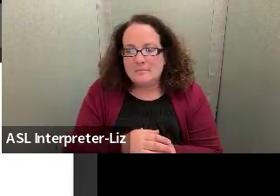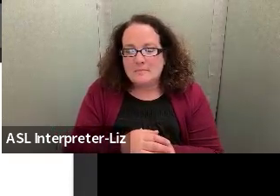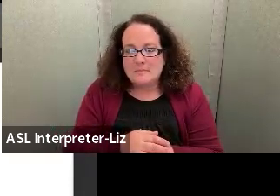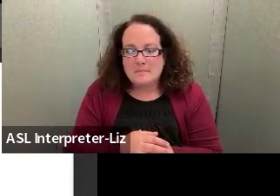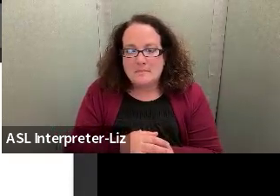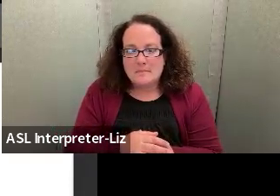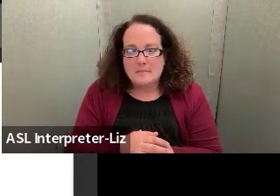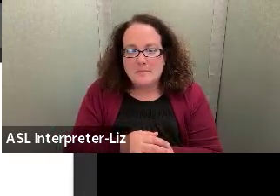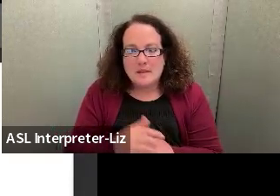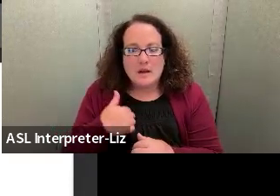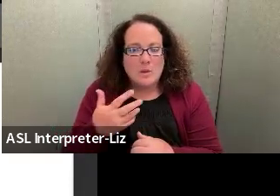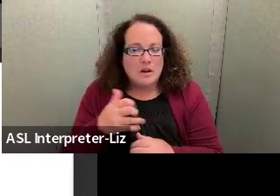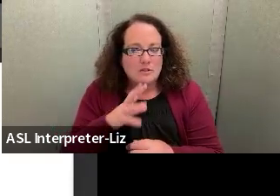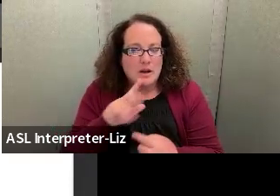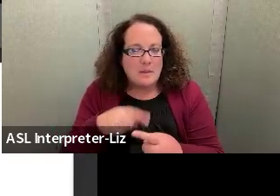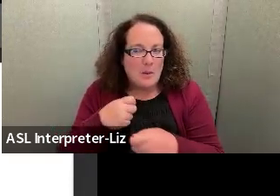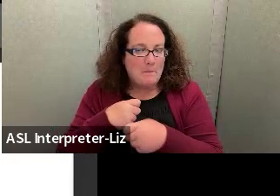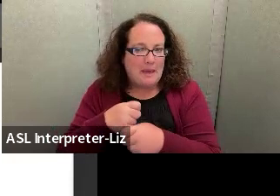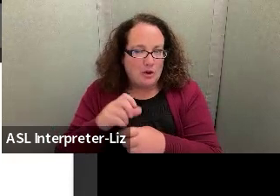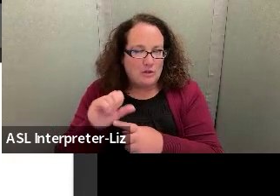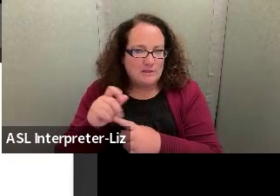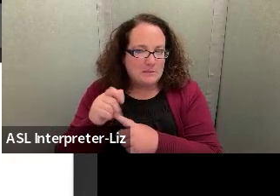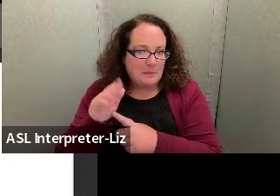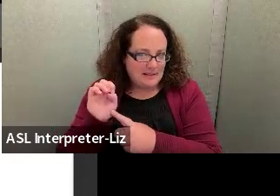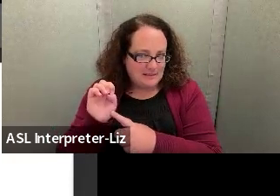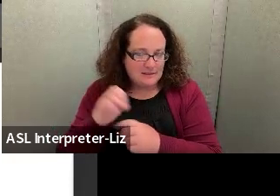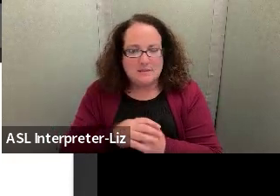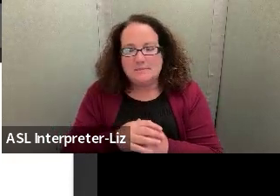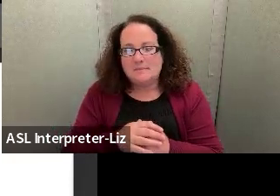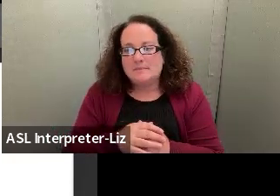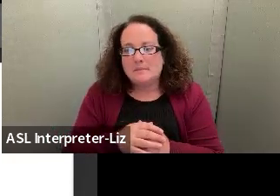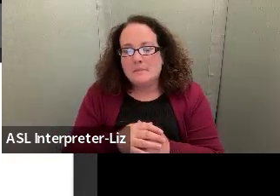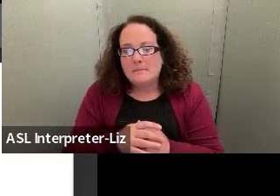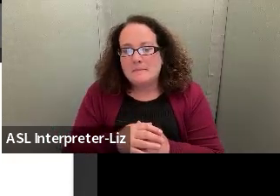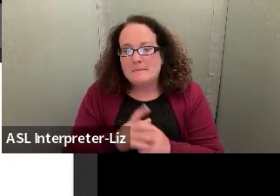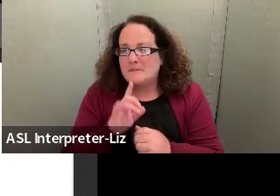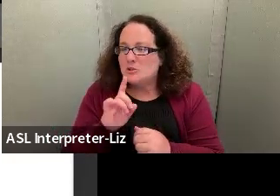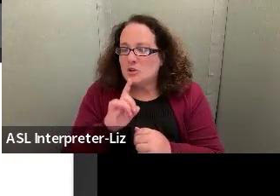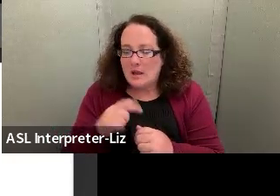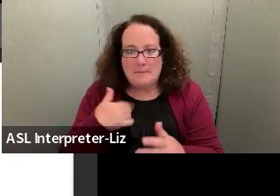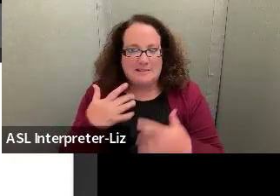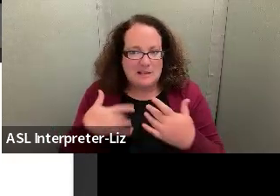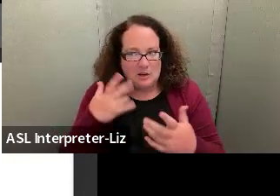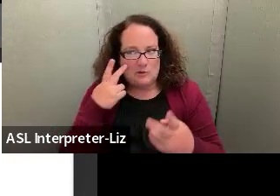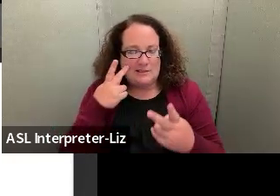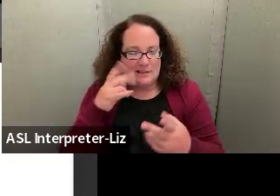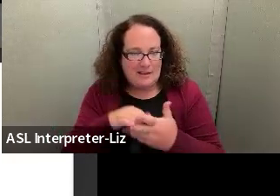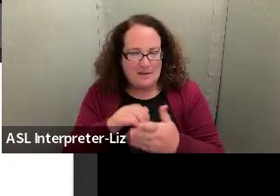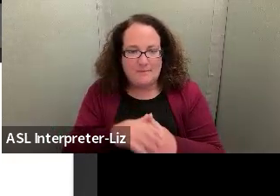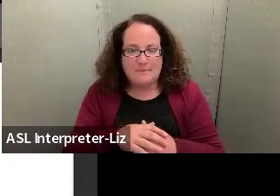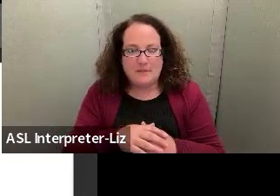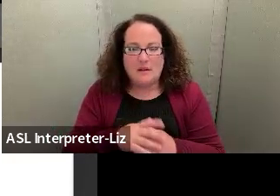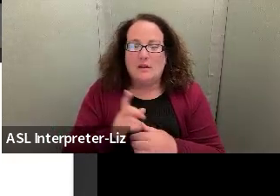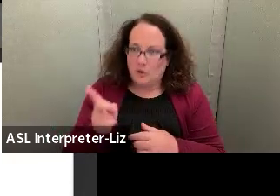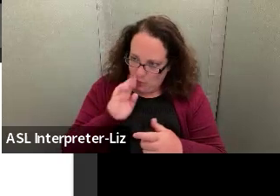So let's talk about the makerspace. Sure. Yeah, I'm excited to see it. So yeah, you'll